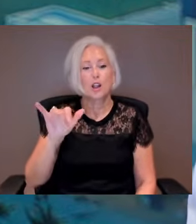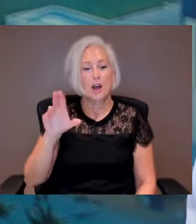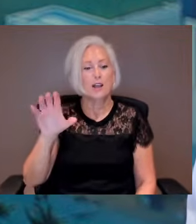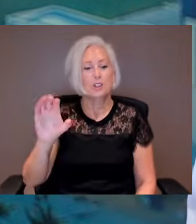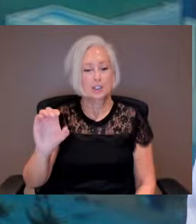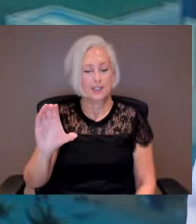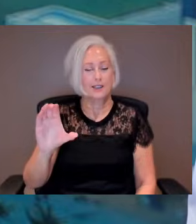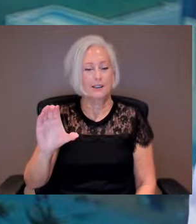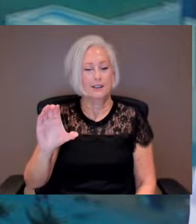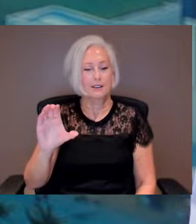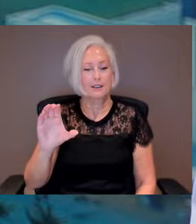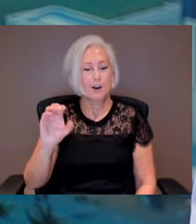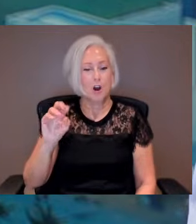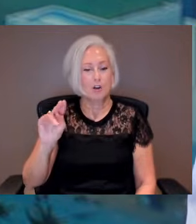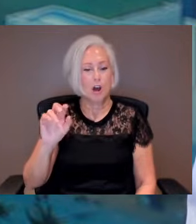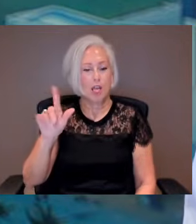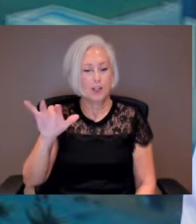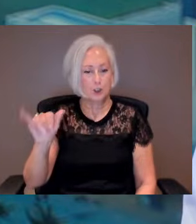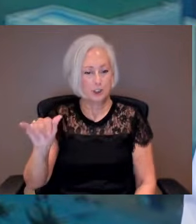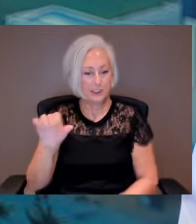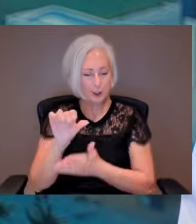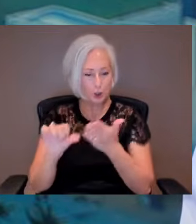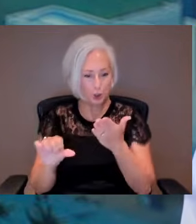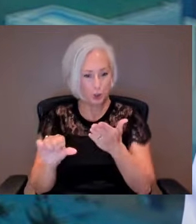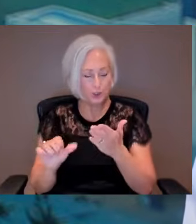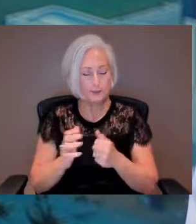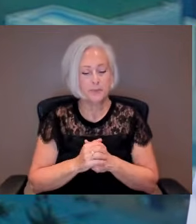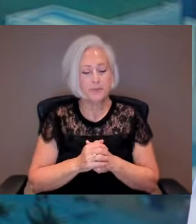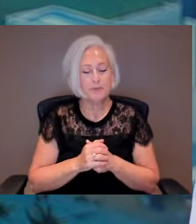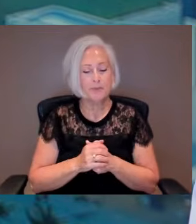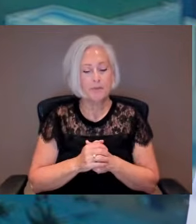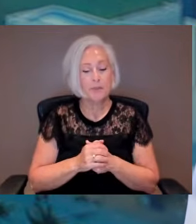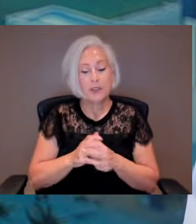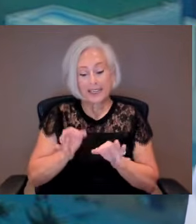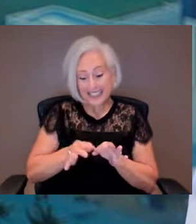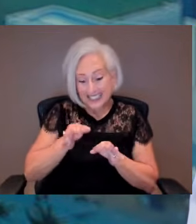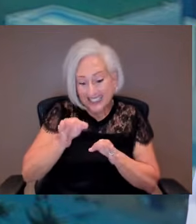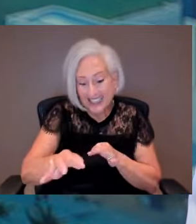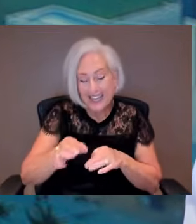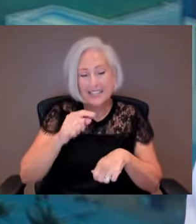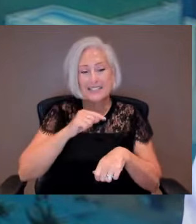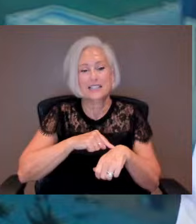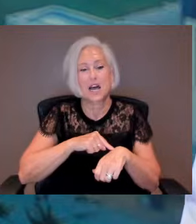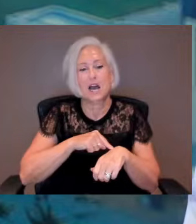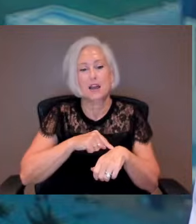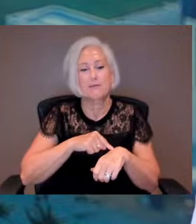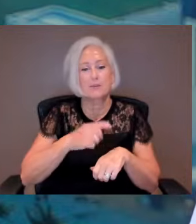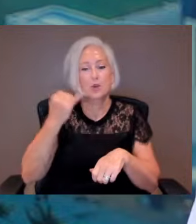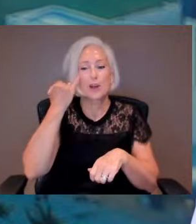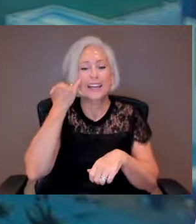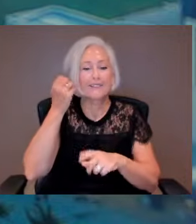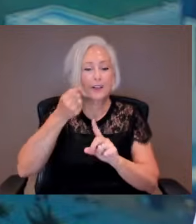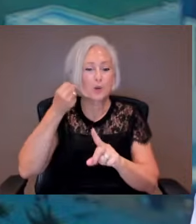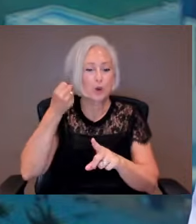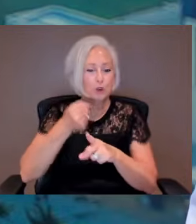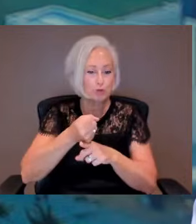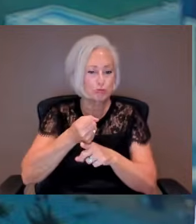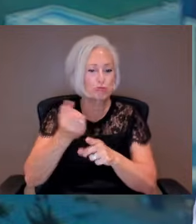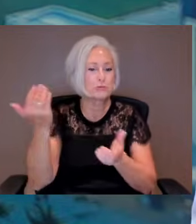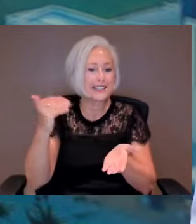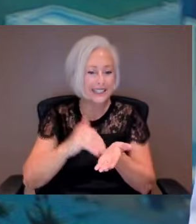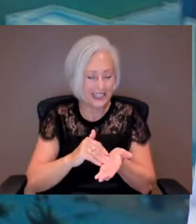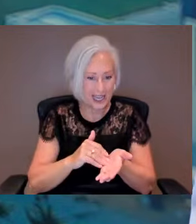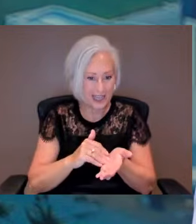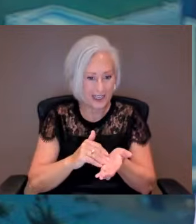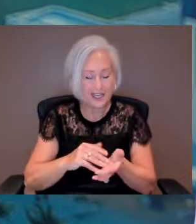are doing. And so it delays the time until recurrence. It decreases the chance of recurrence and decreases the chance